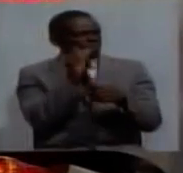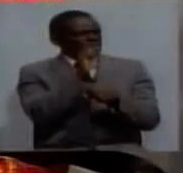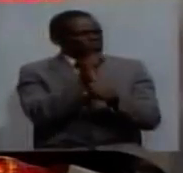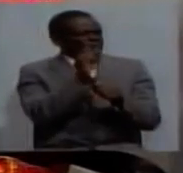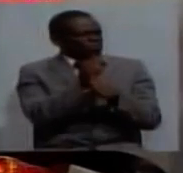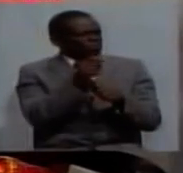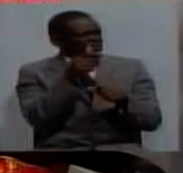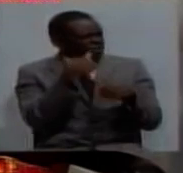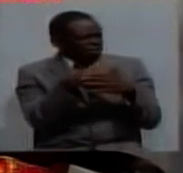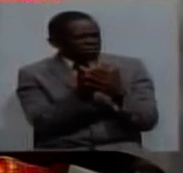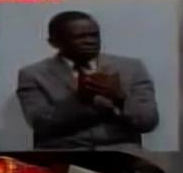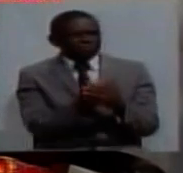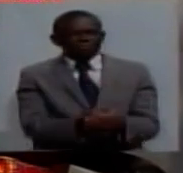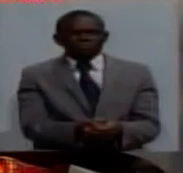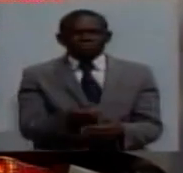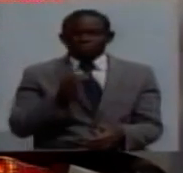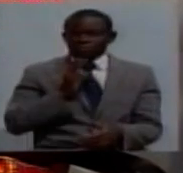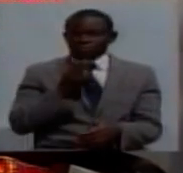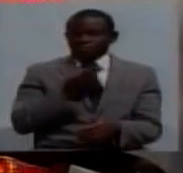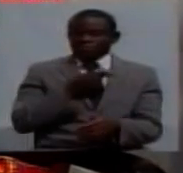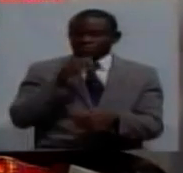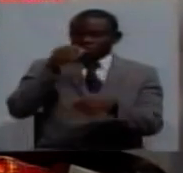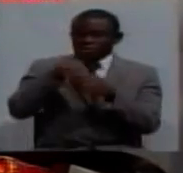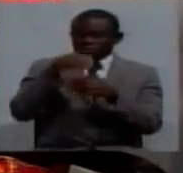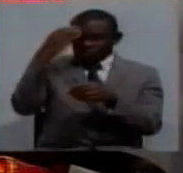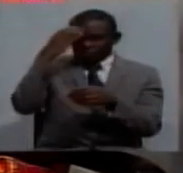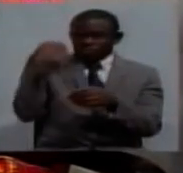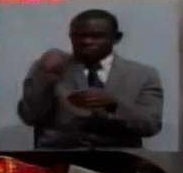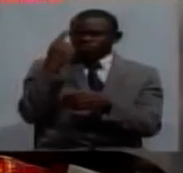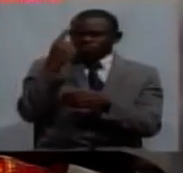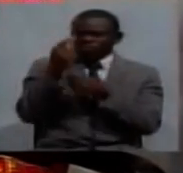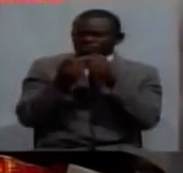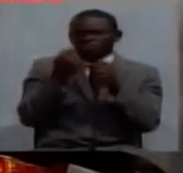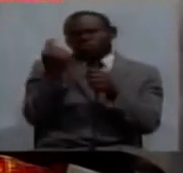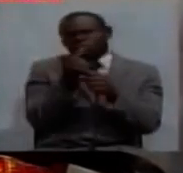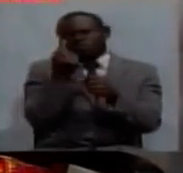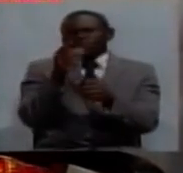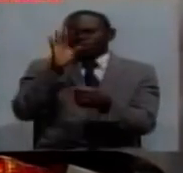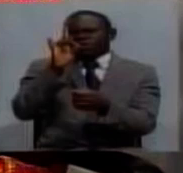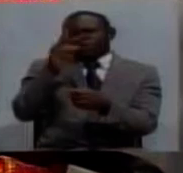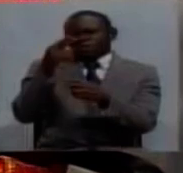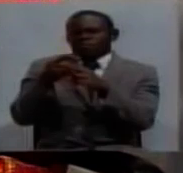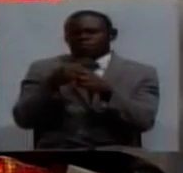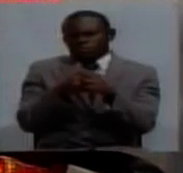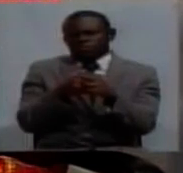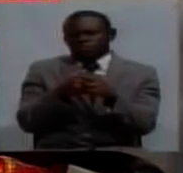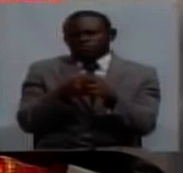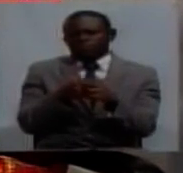By the way, we've been in existence 1 year and 8 months. Right. And one of the biggest